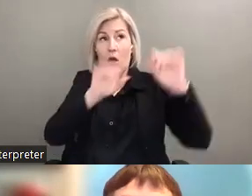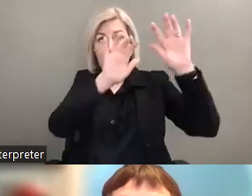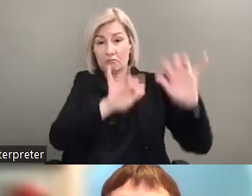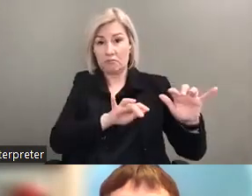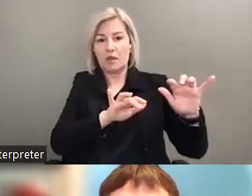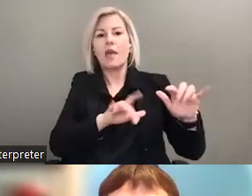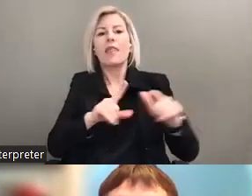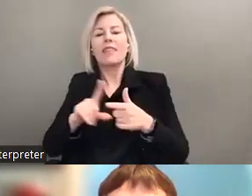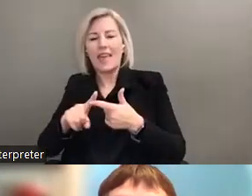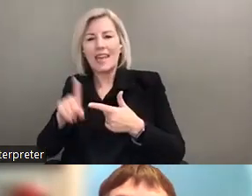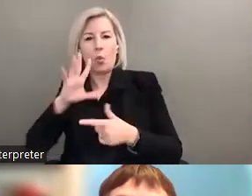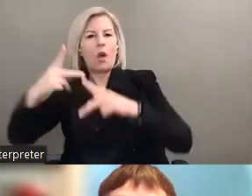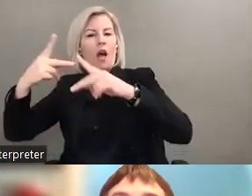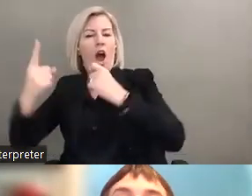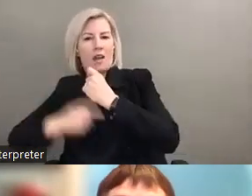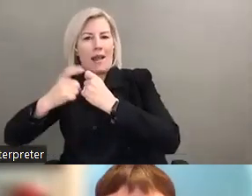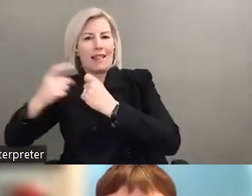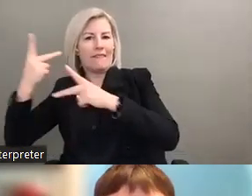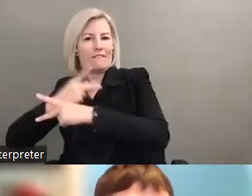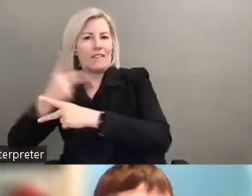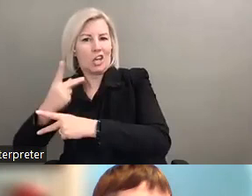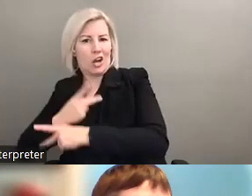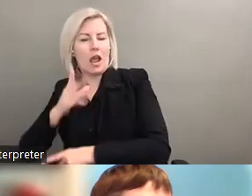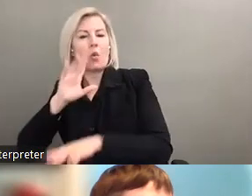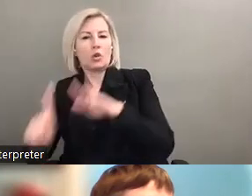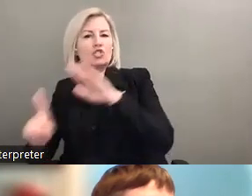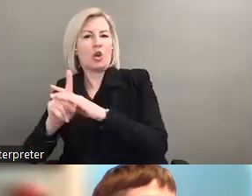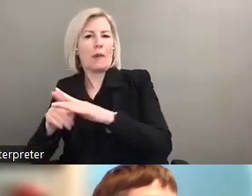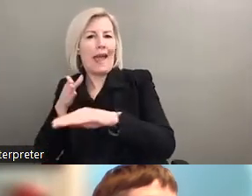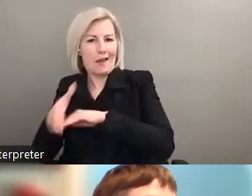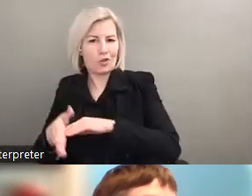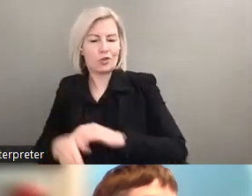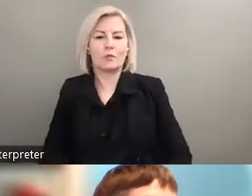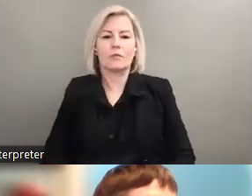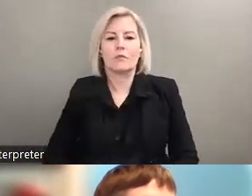these auto populated amounts will show up after that.